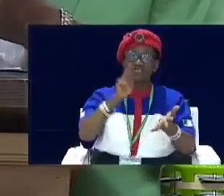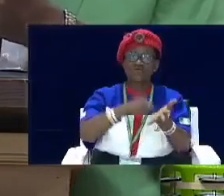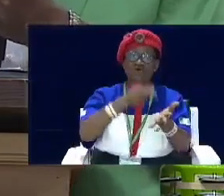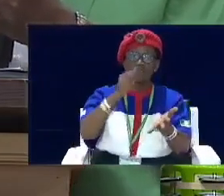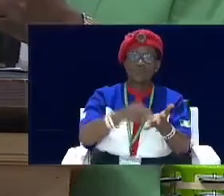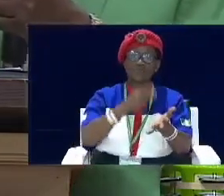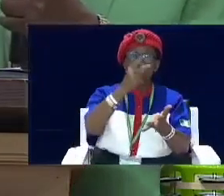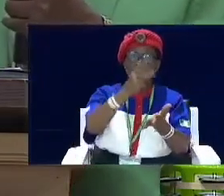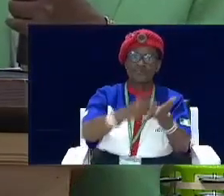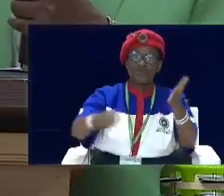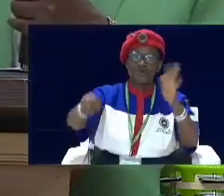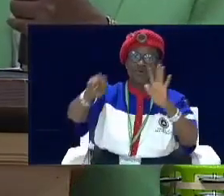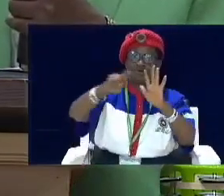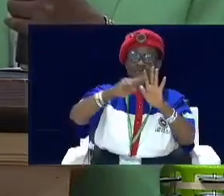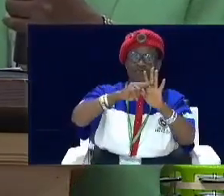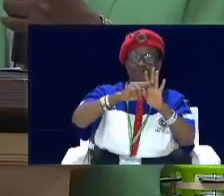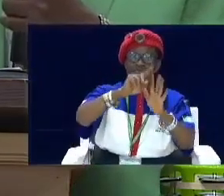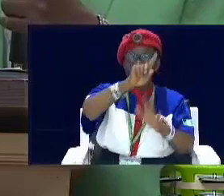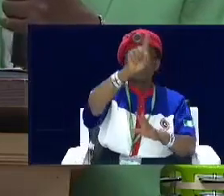meji?